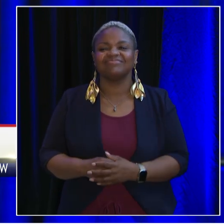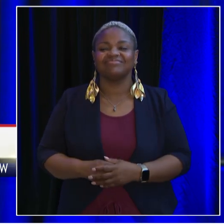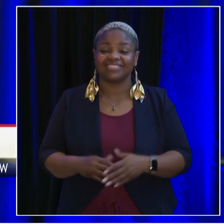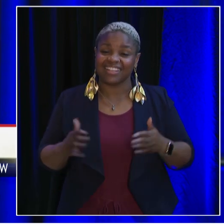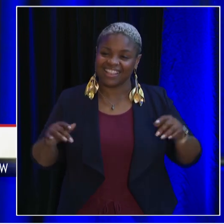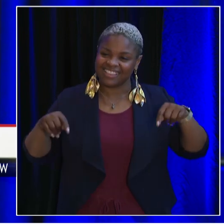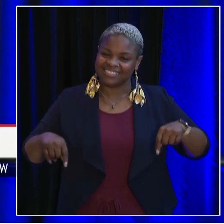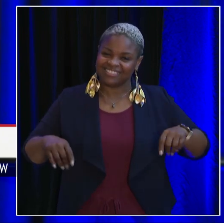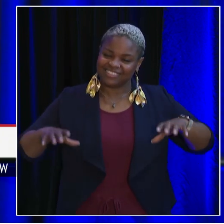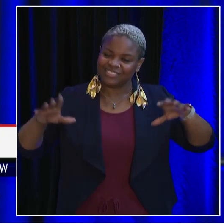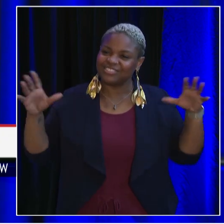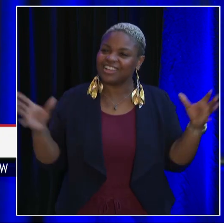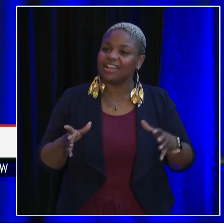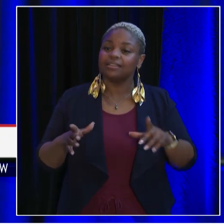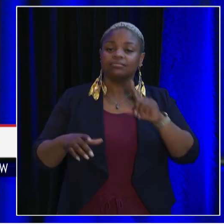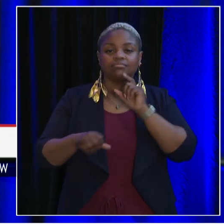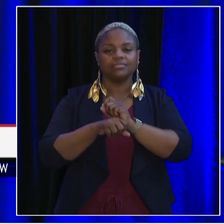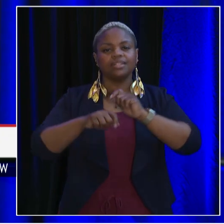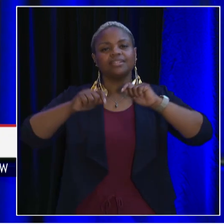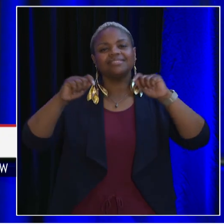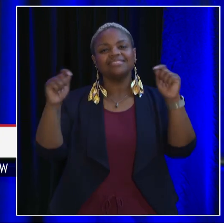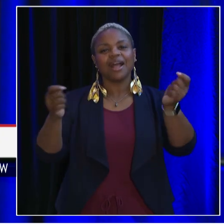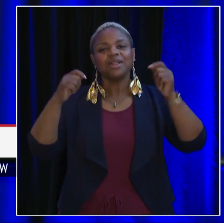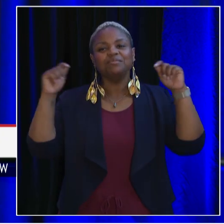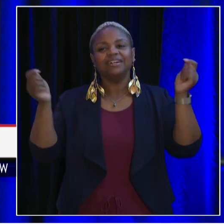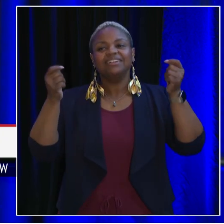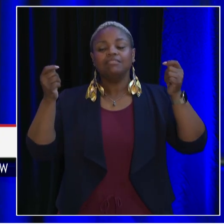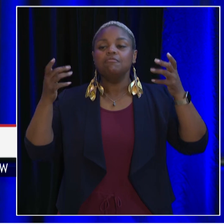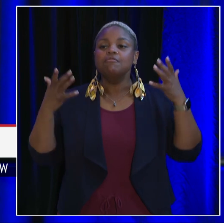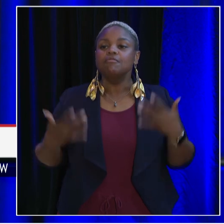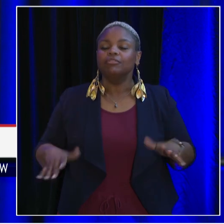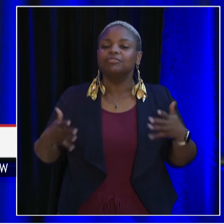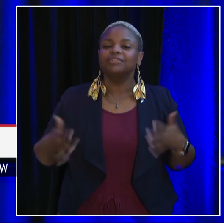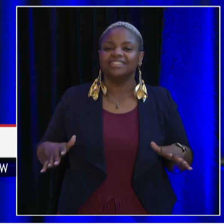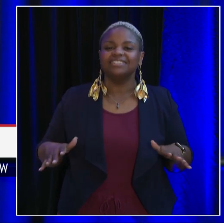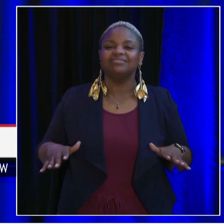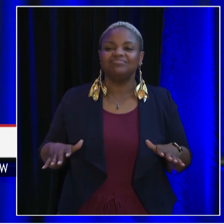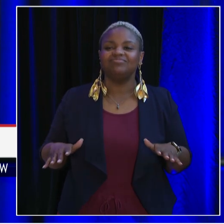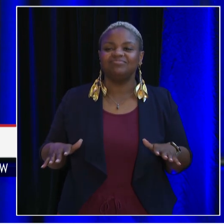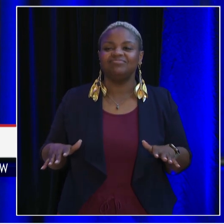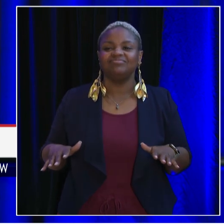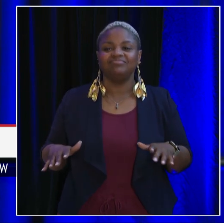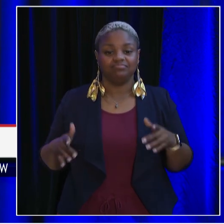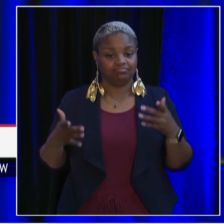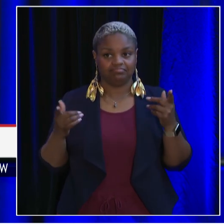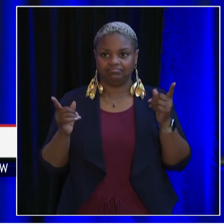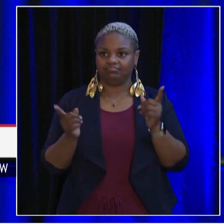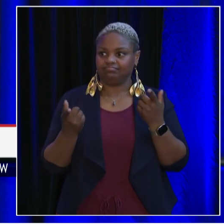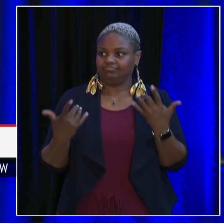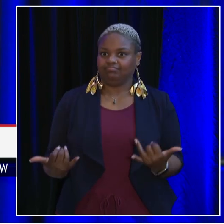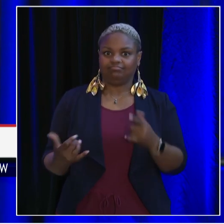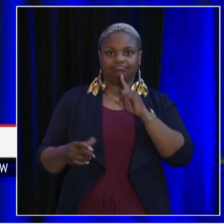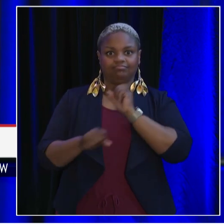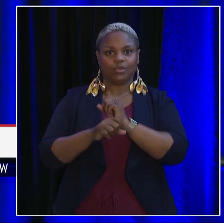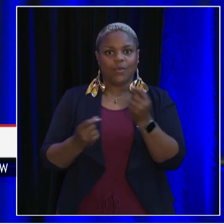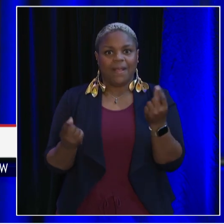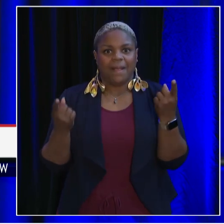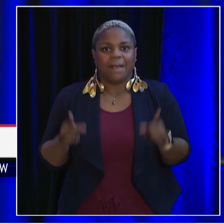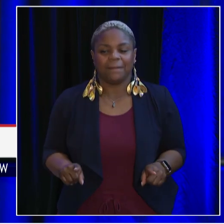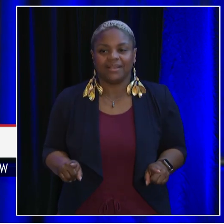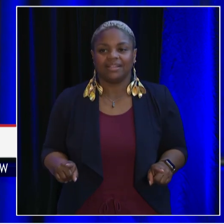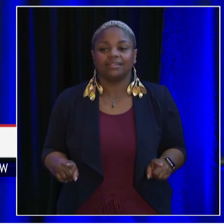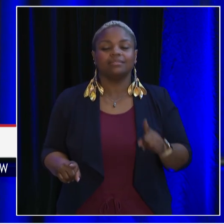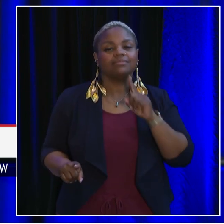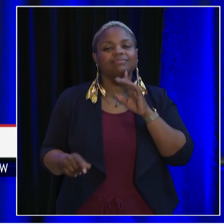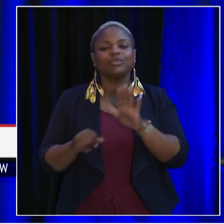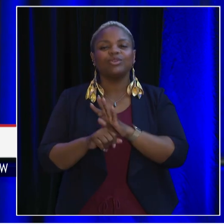true celebration today of what has been done, what is being done, and fill our spirits with a